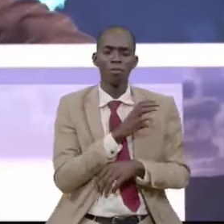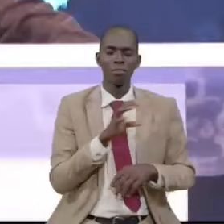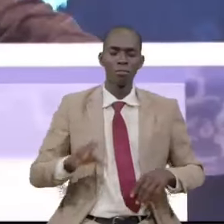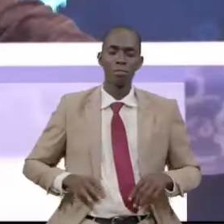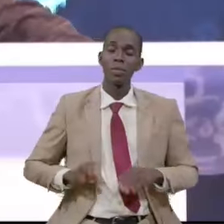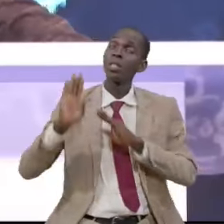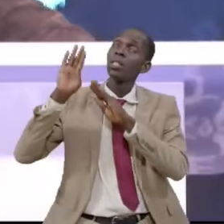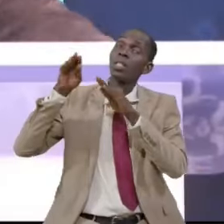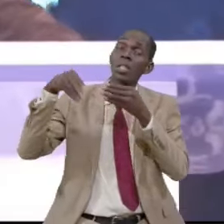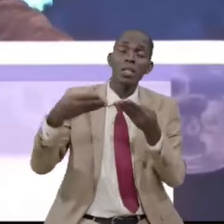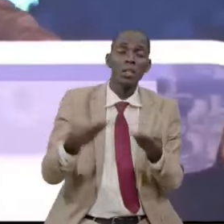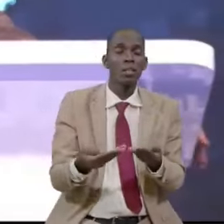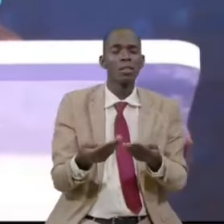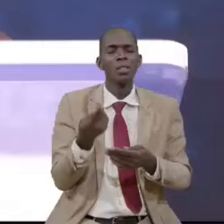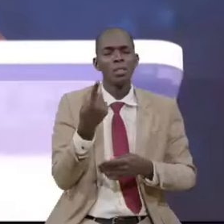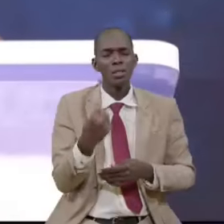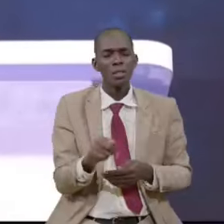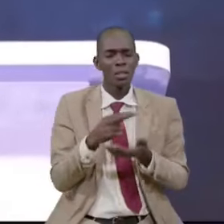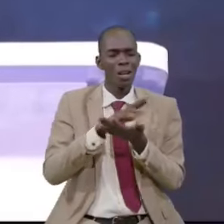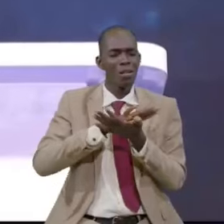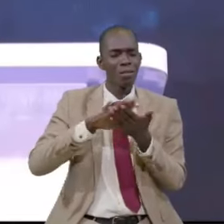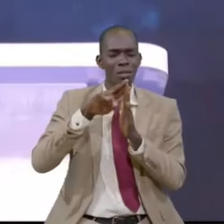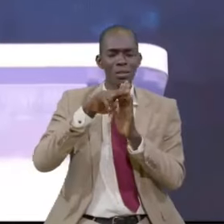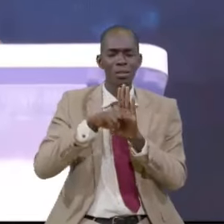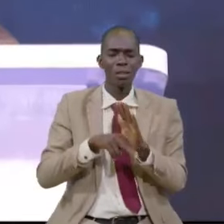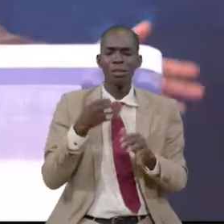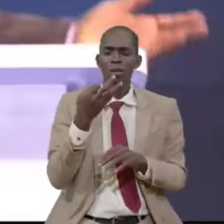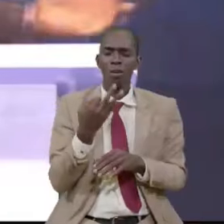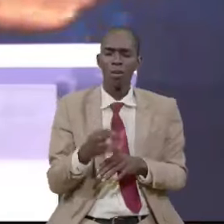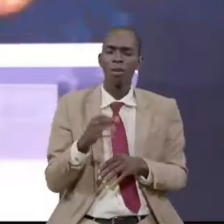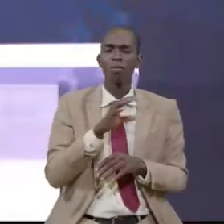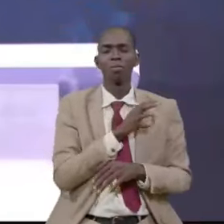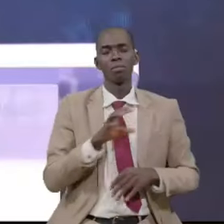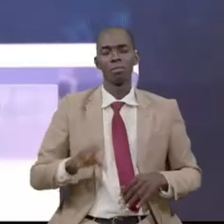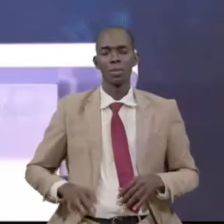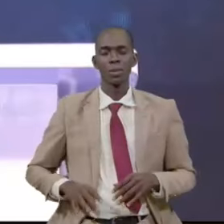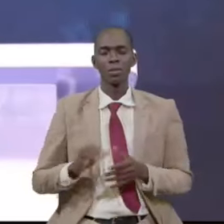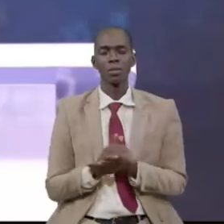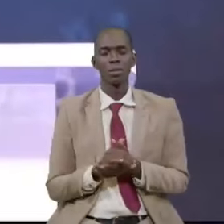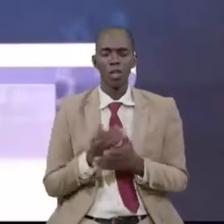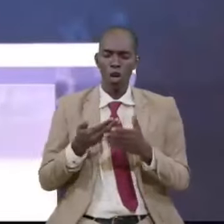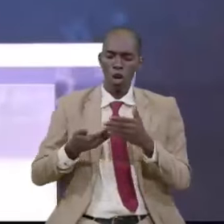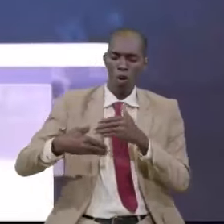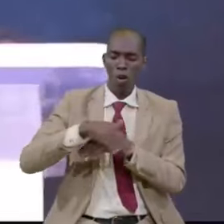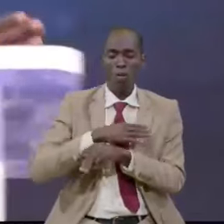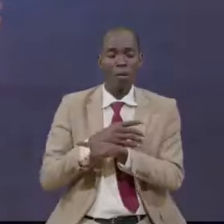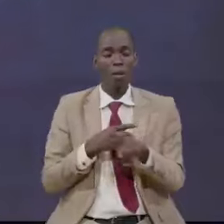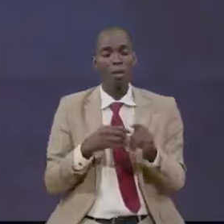the righteousness of Christ. Cover them in the robe